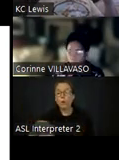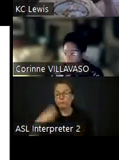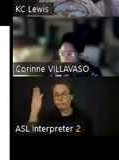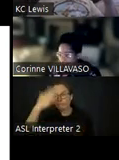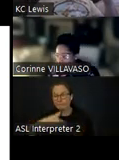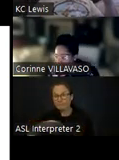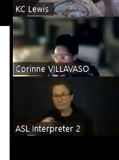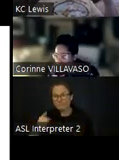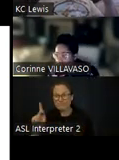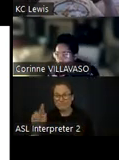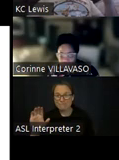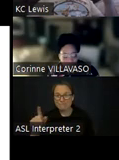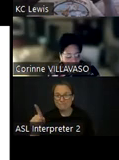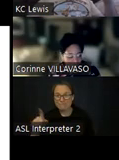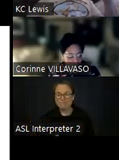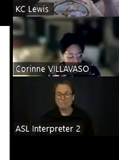it.